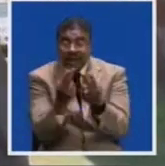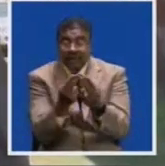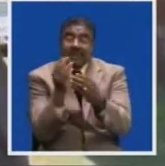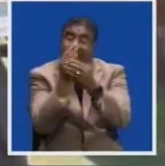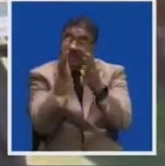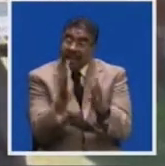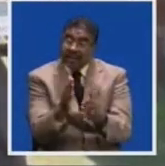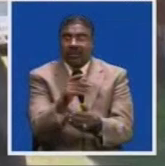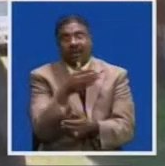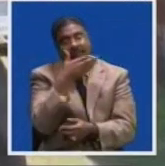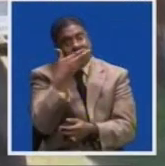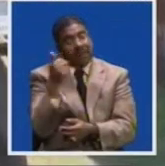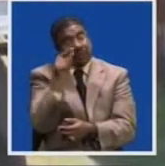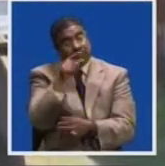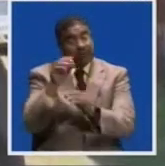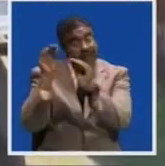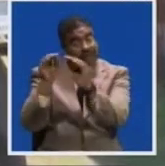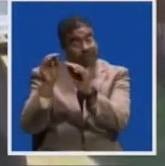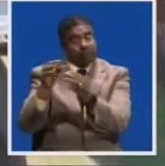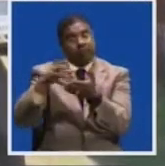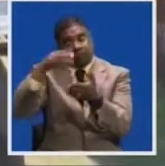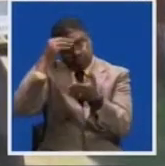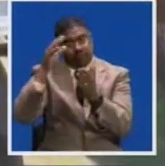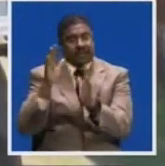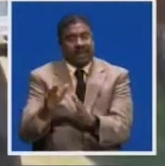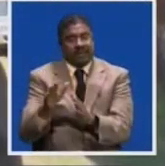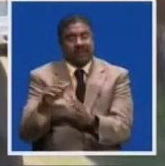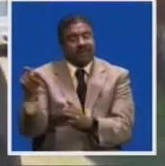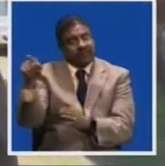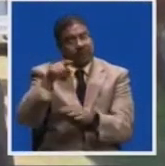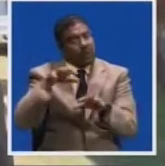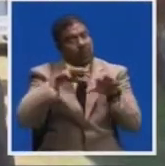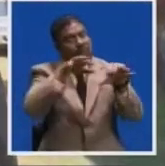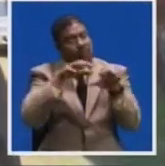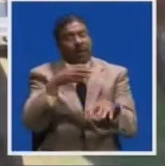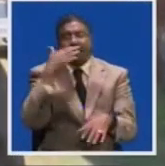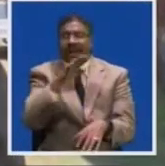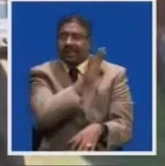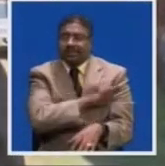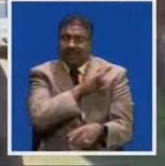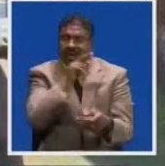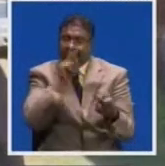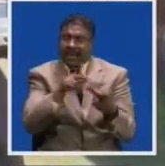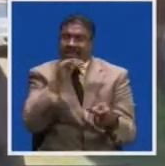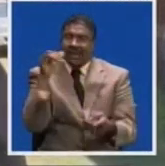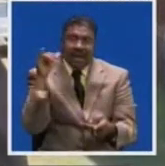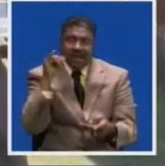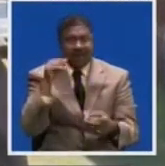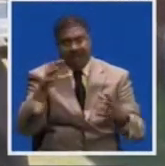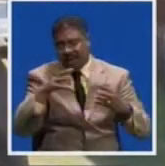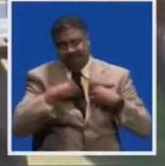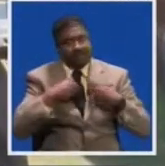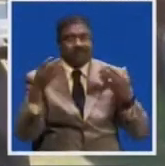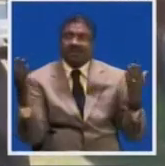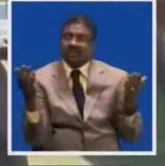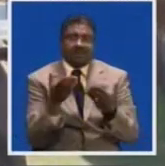they address the students and make them understand that the behavior of yesterday cannot be condoned. The behavior of yesterday